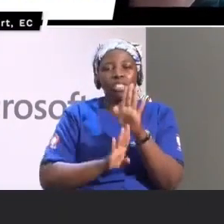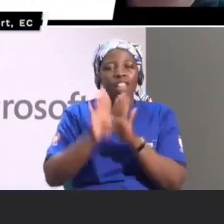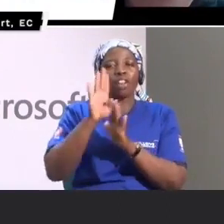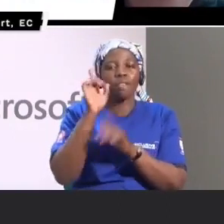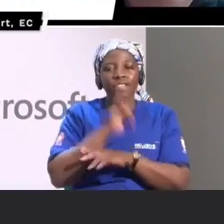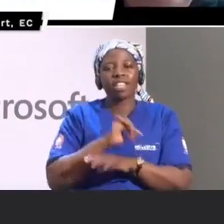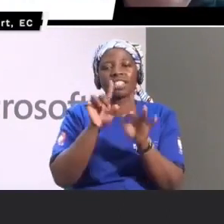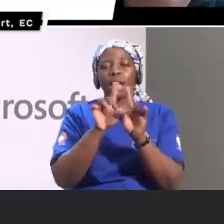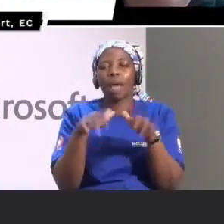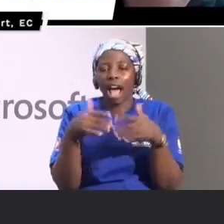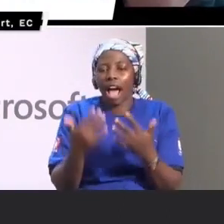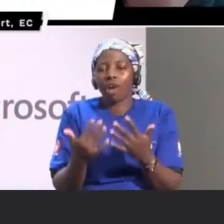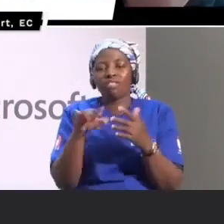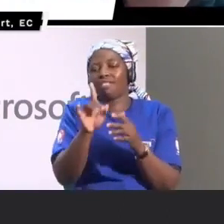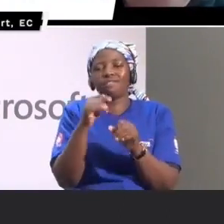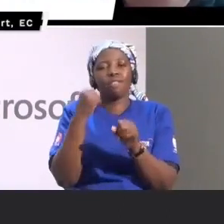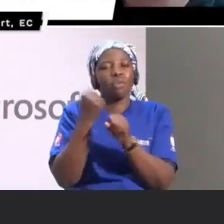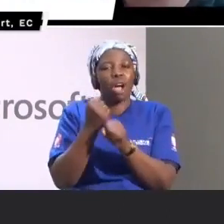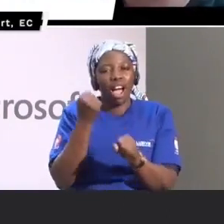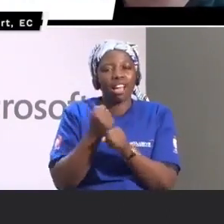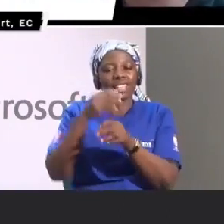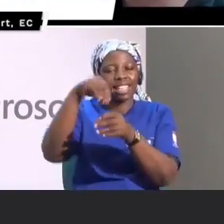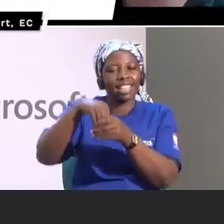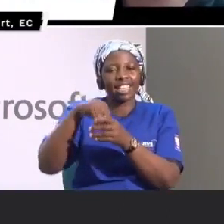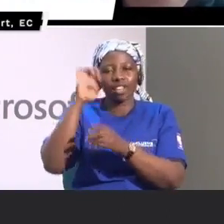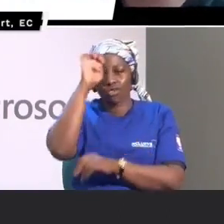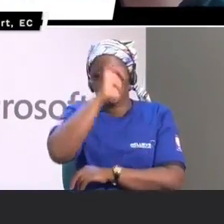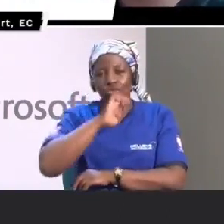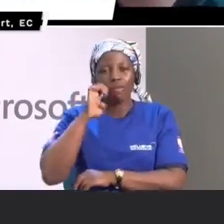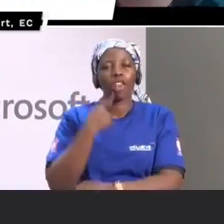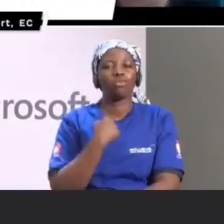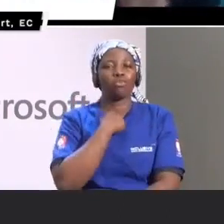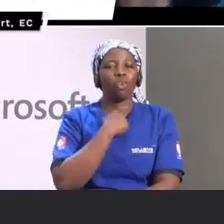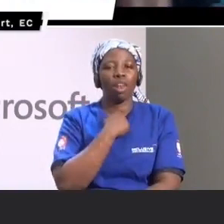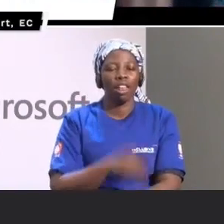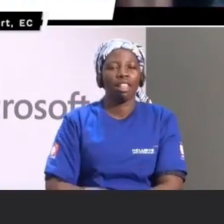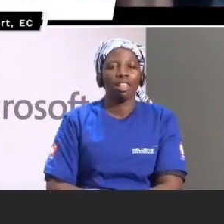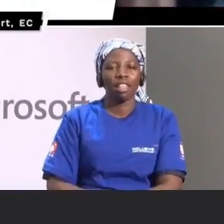is it working in the European Union.